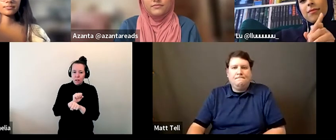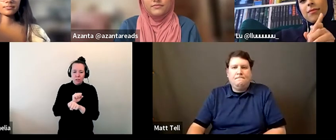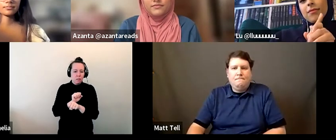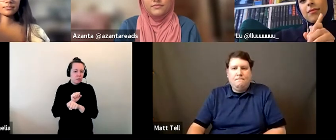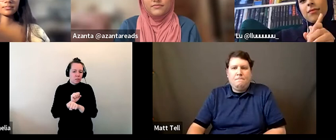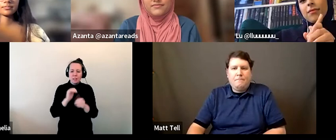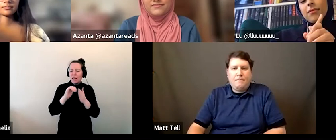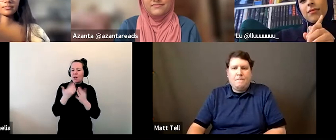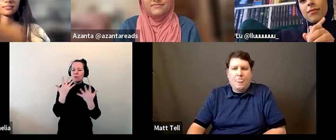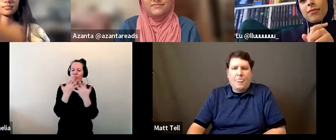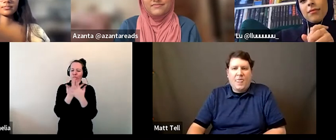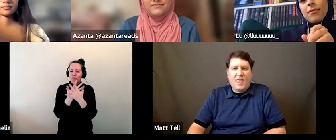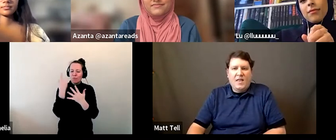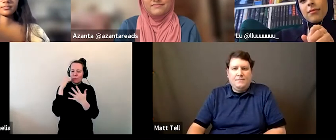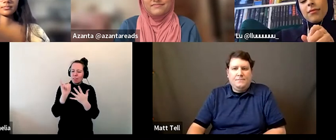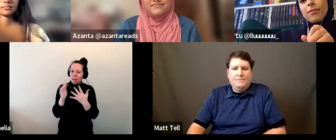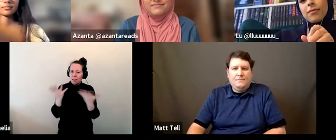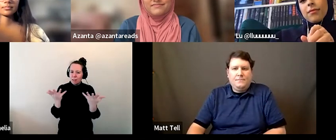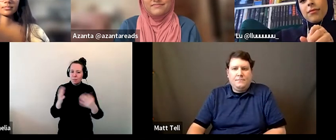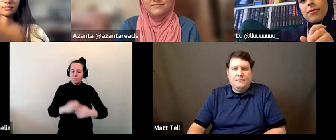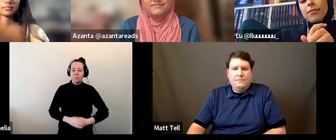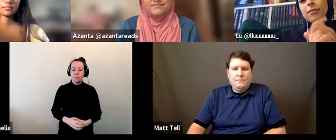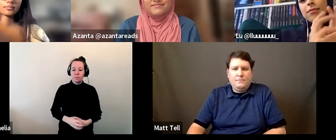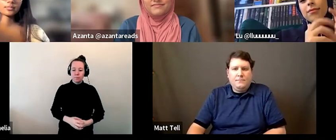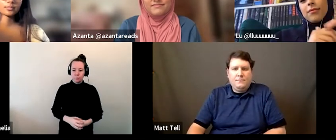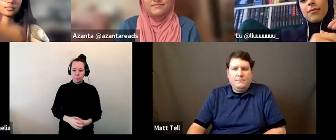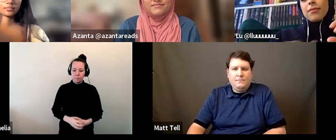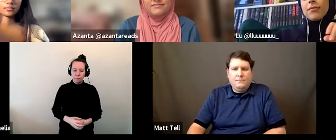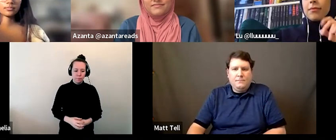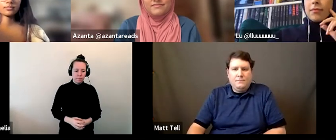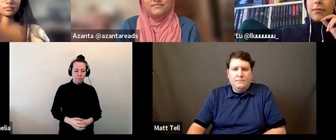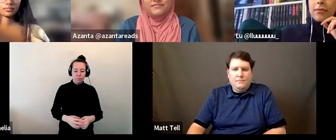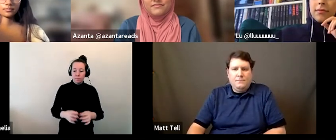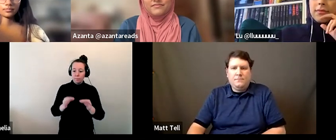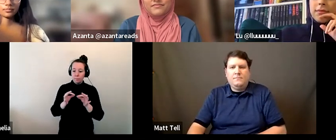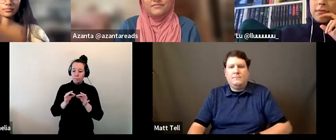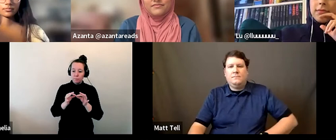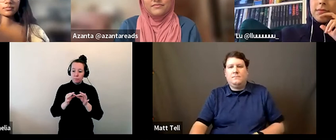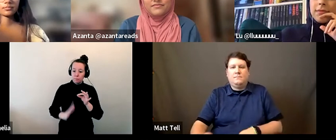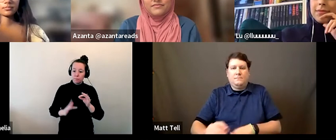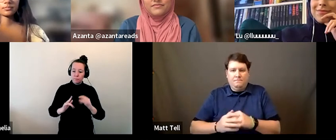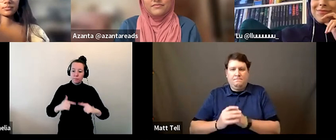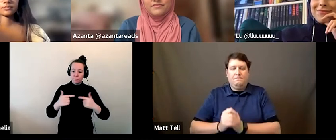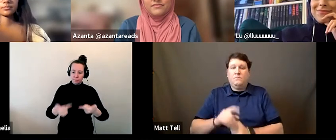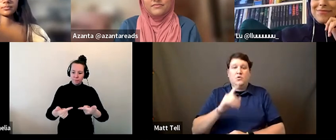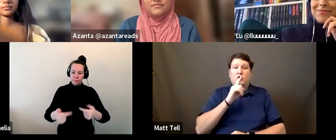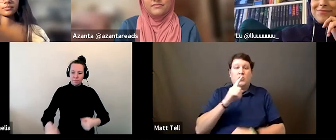Anyone jump in first? I can jump in really quick. In